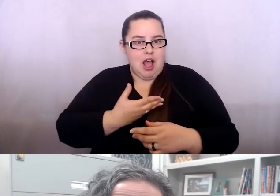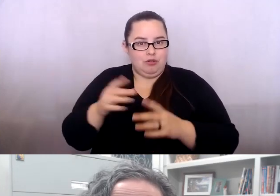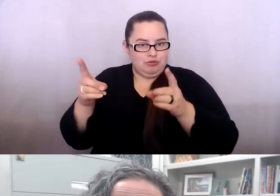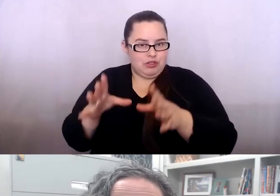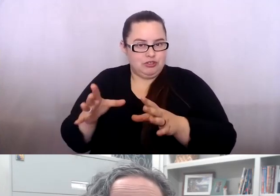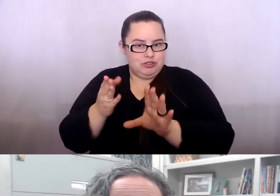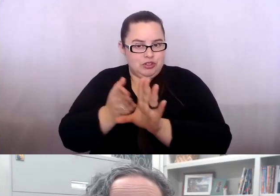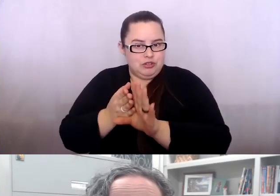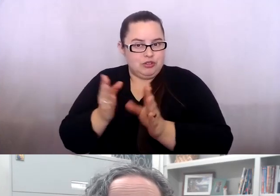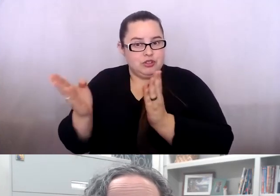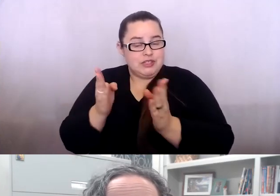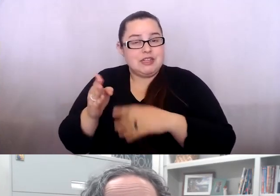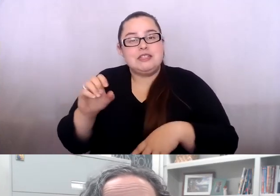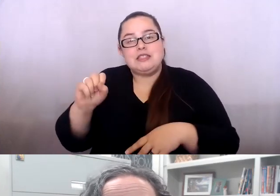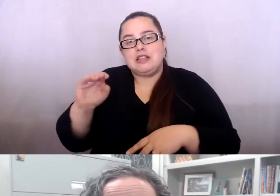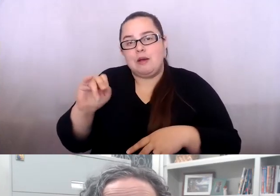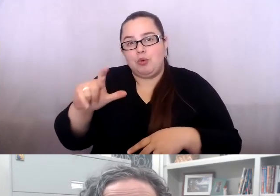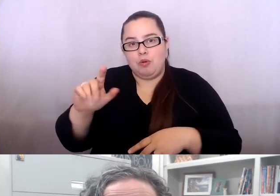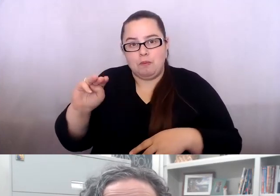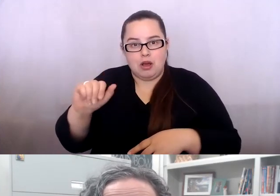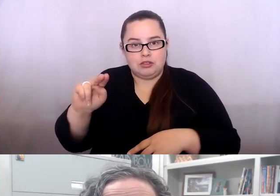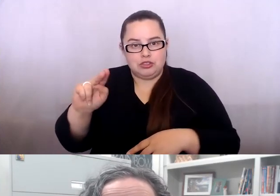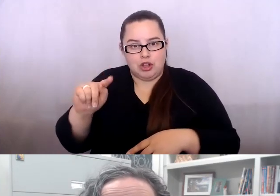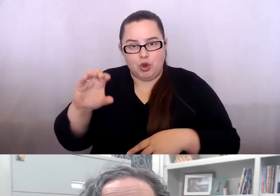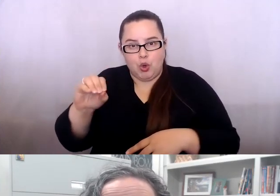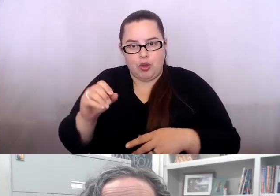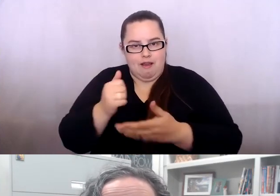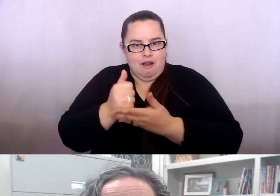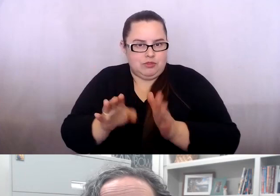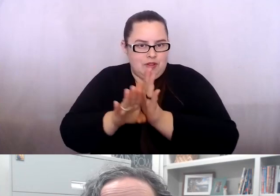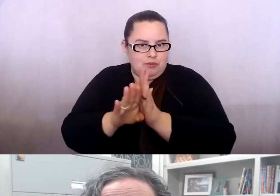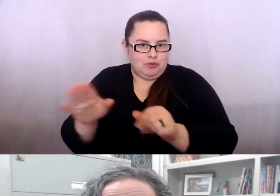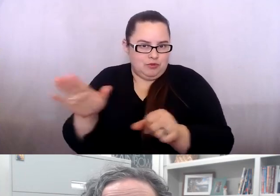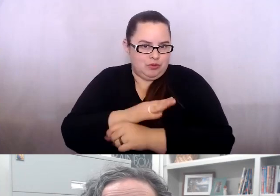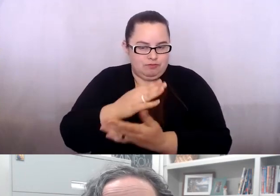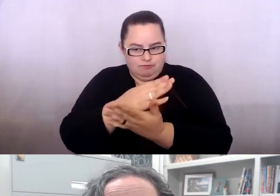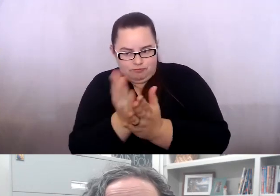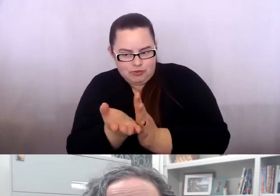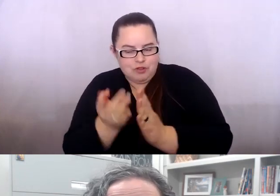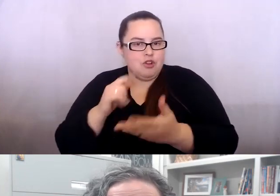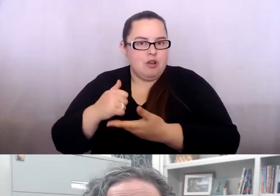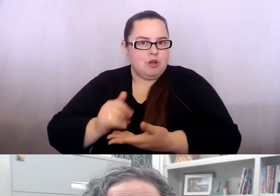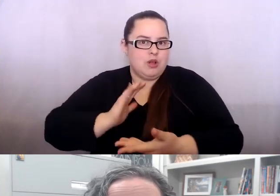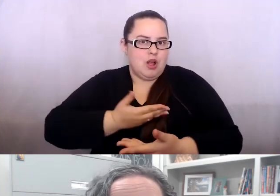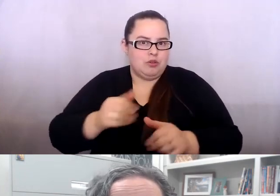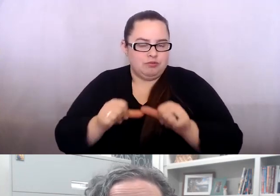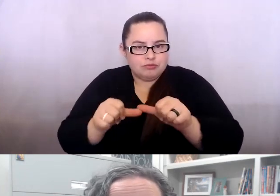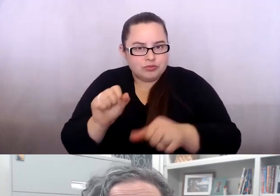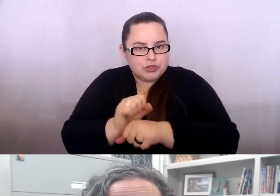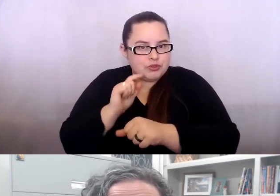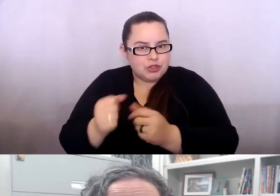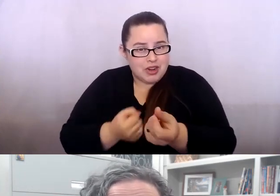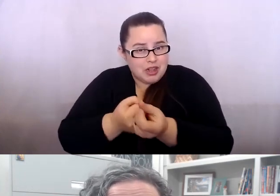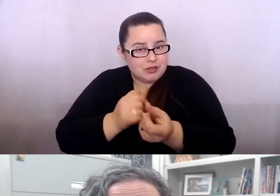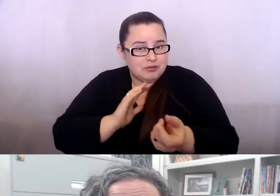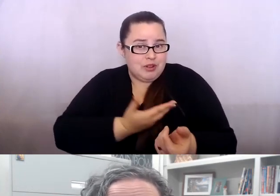Services, Mr. Samuel Montano, helped to develop this full series, which has been a part of our ongoing work to try and assist our colleagues during a